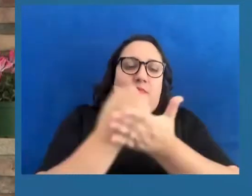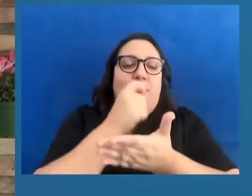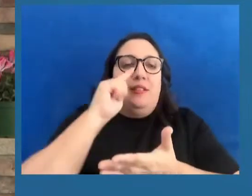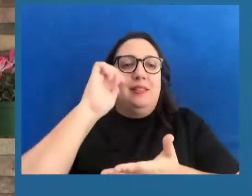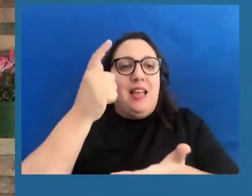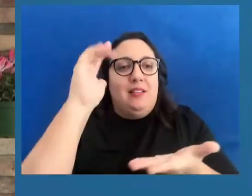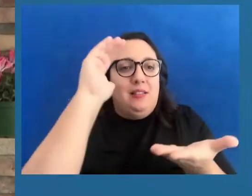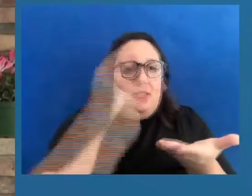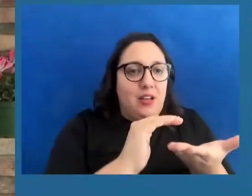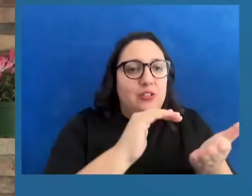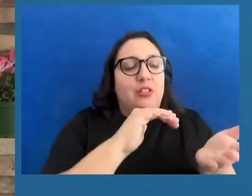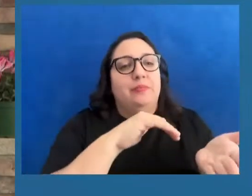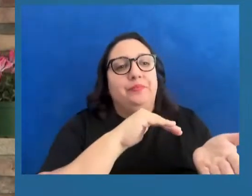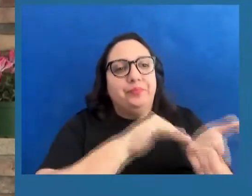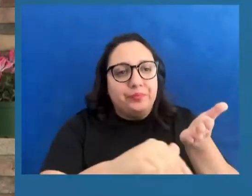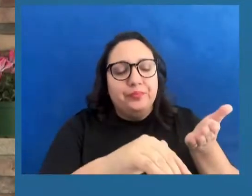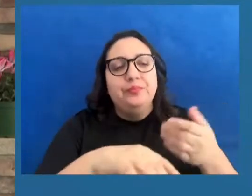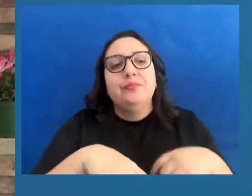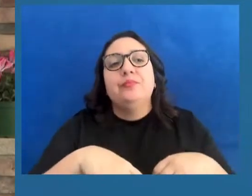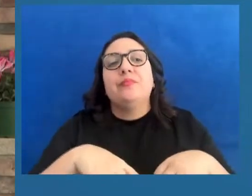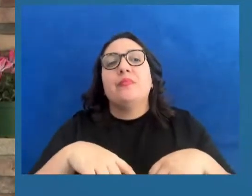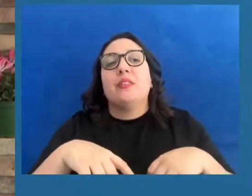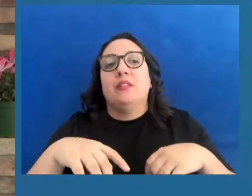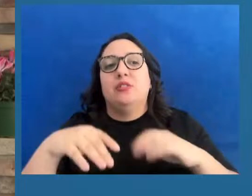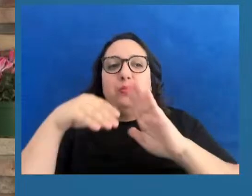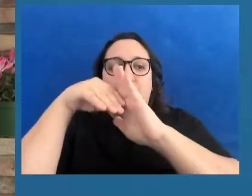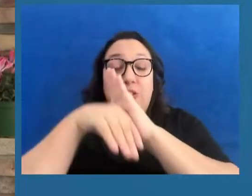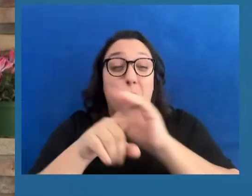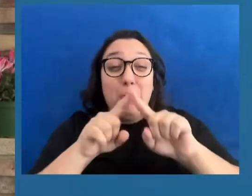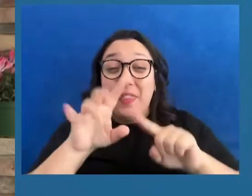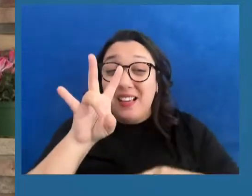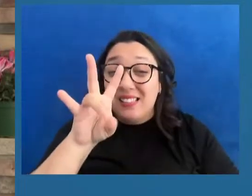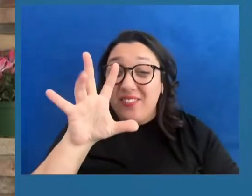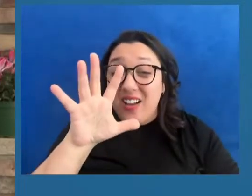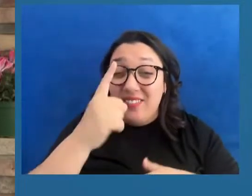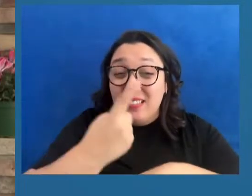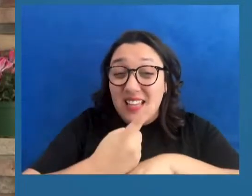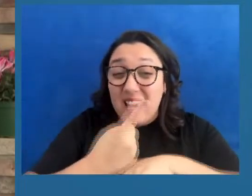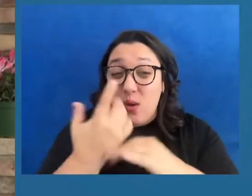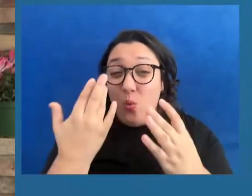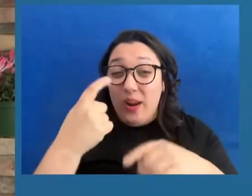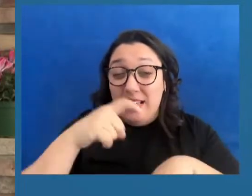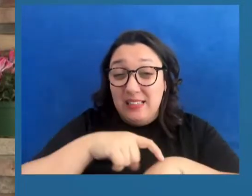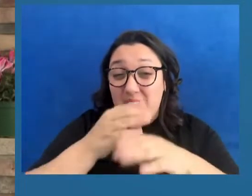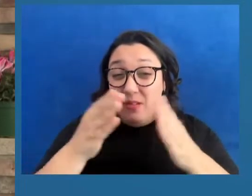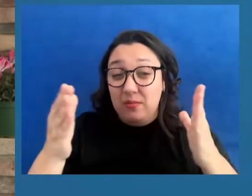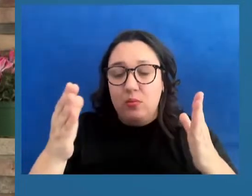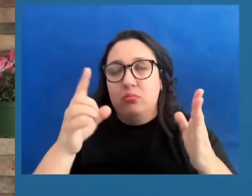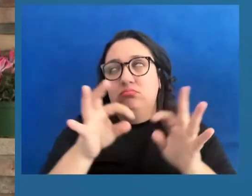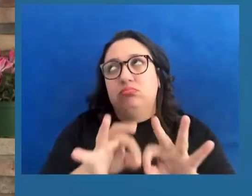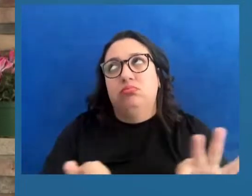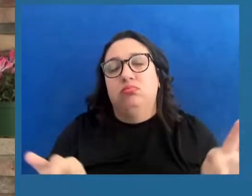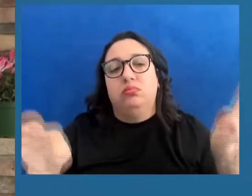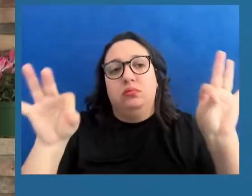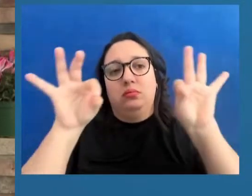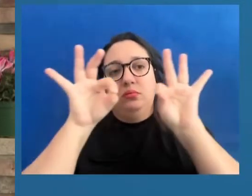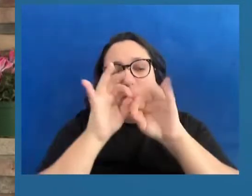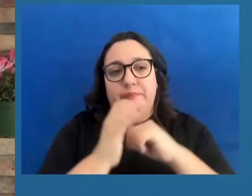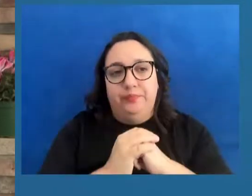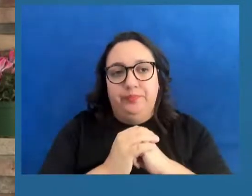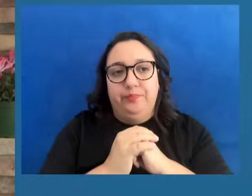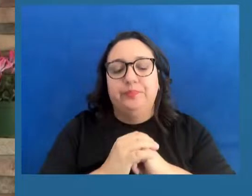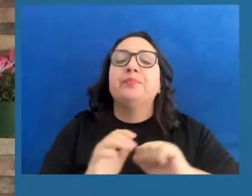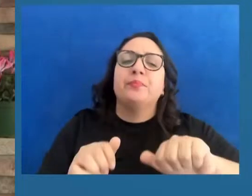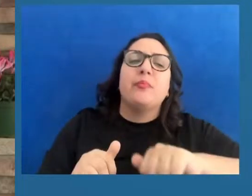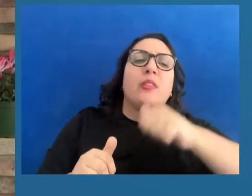associated with property ownership. But more importantly, that 75-day waiting period is absolutely critical. I also want to say that I